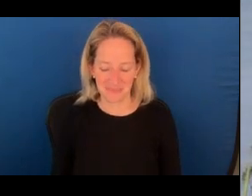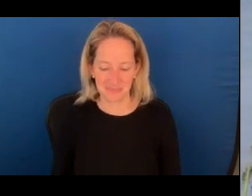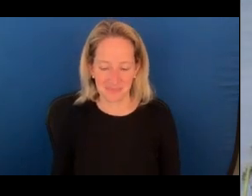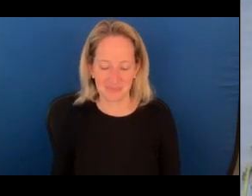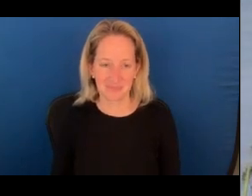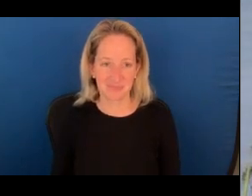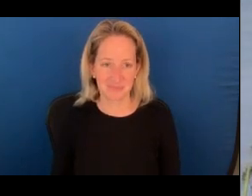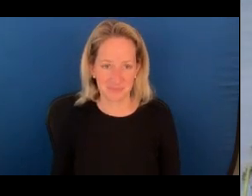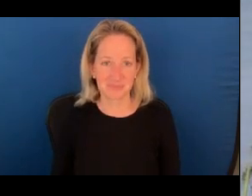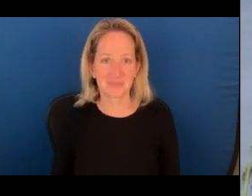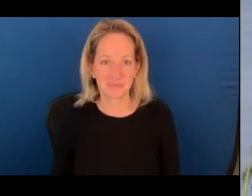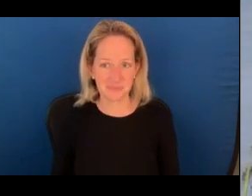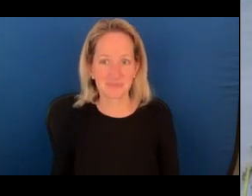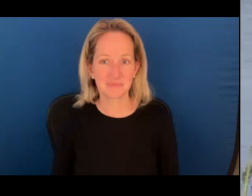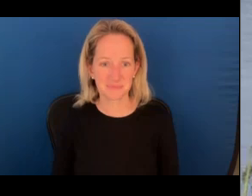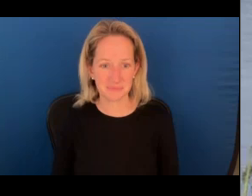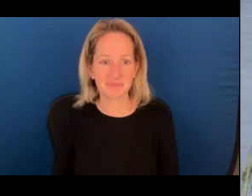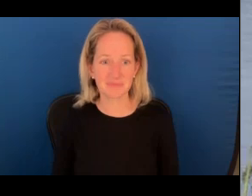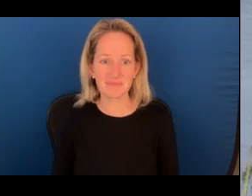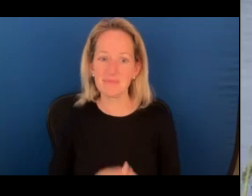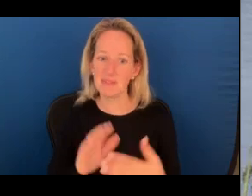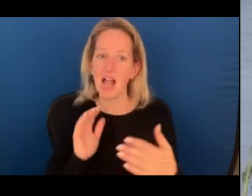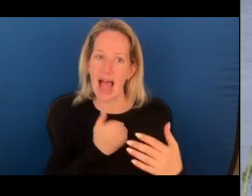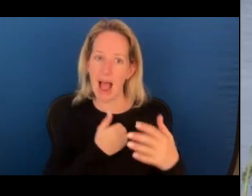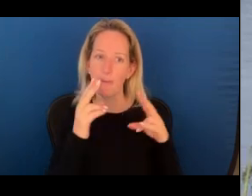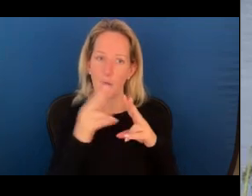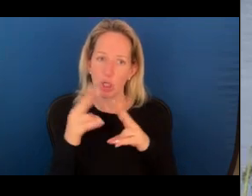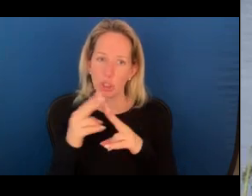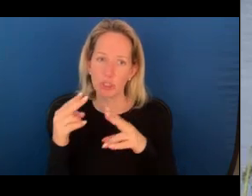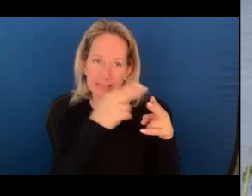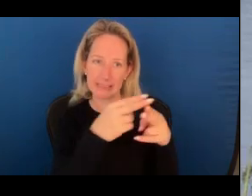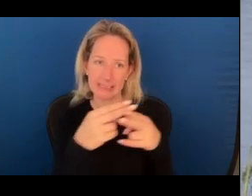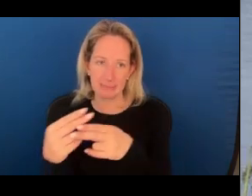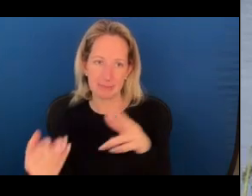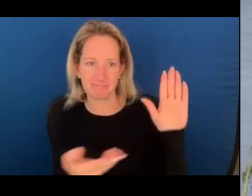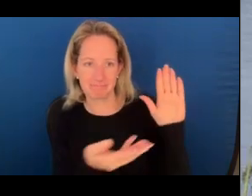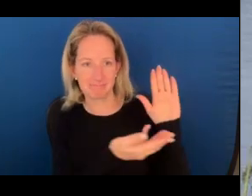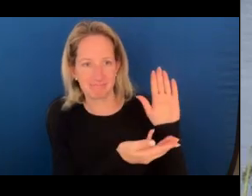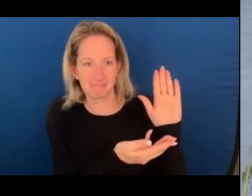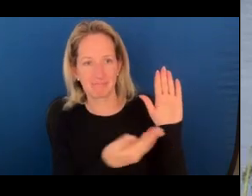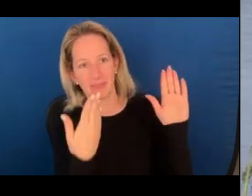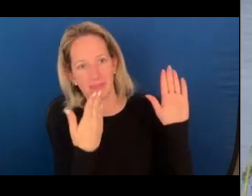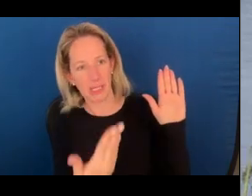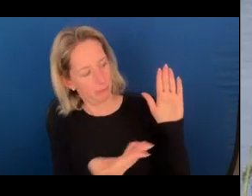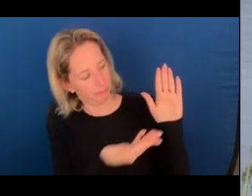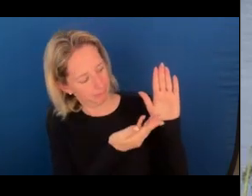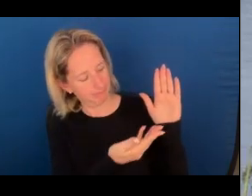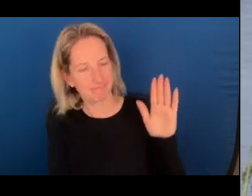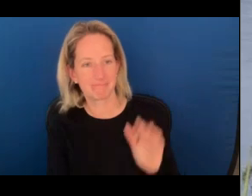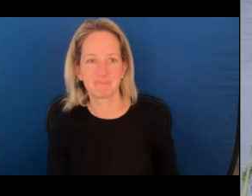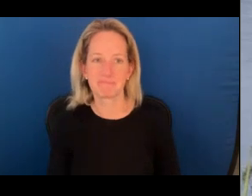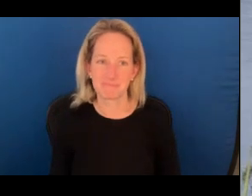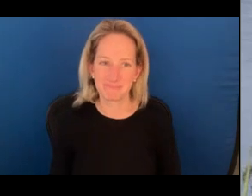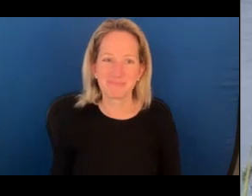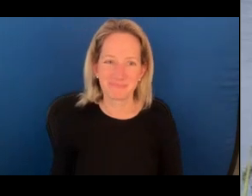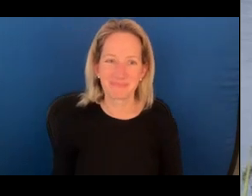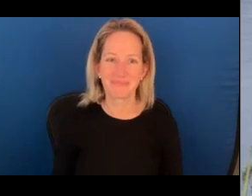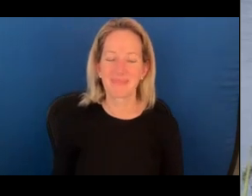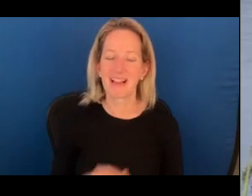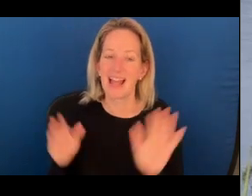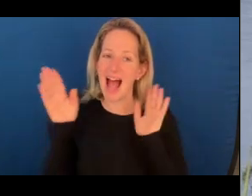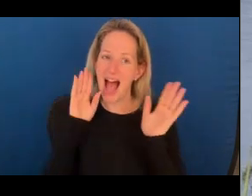I will say all of our partners are listed on the bottom there, so thank you to them. Hi, I enjoyed your talk. I'm going to be